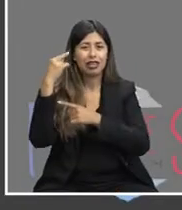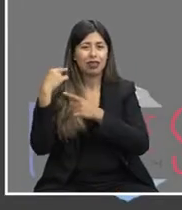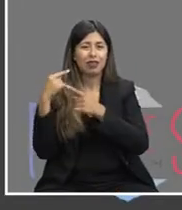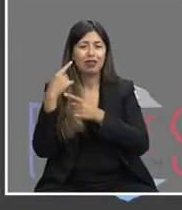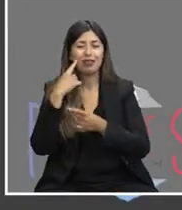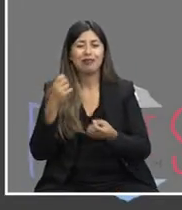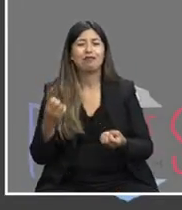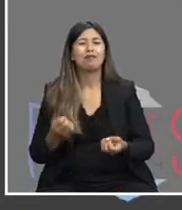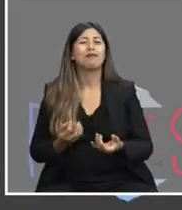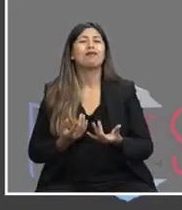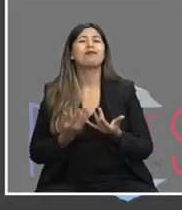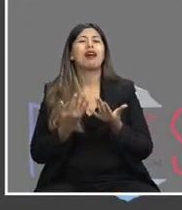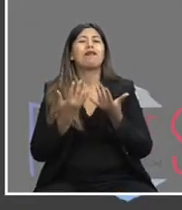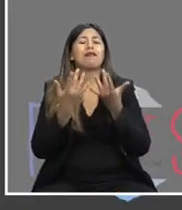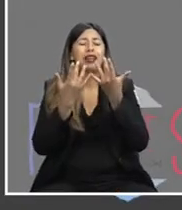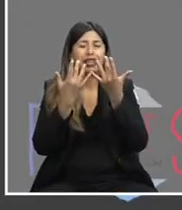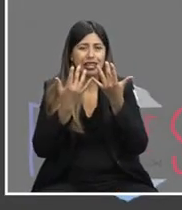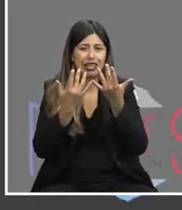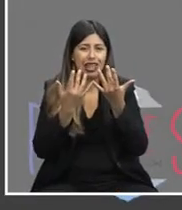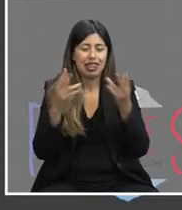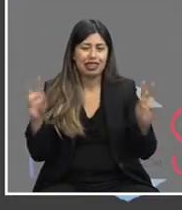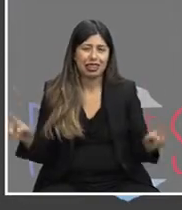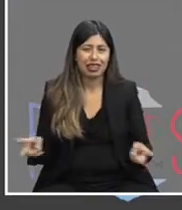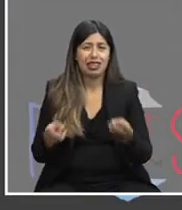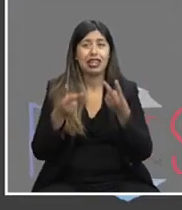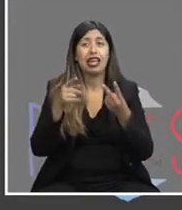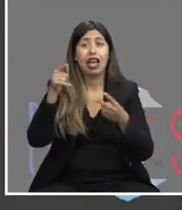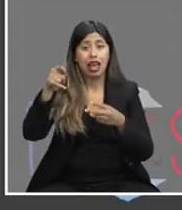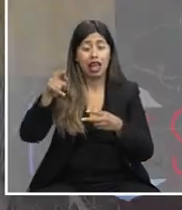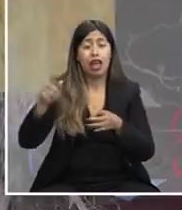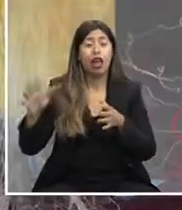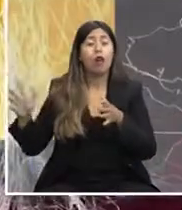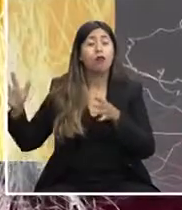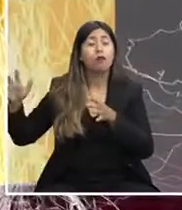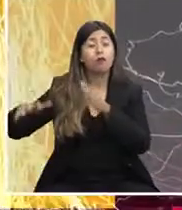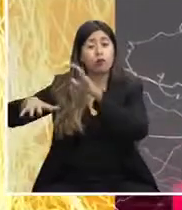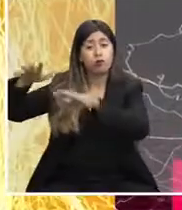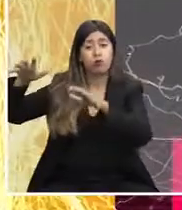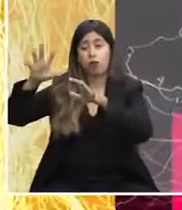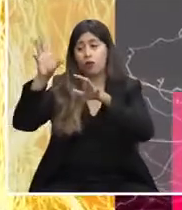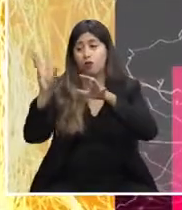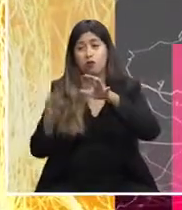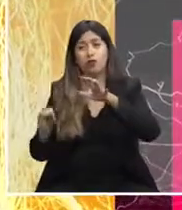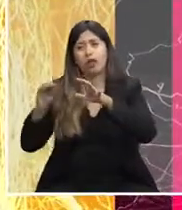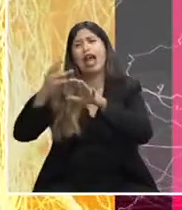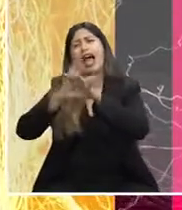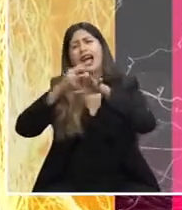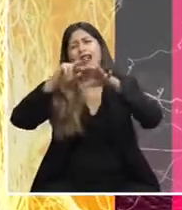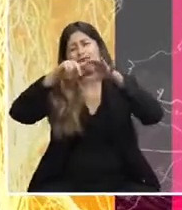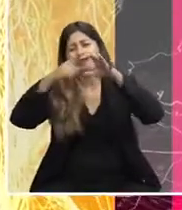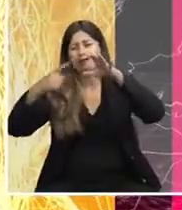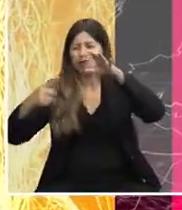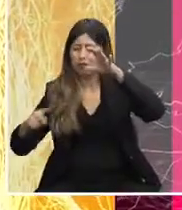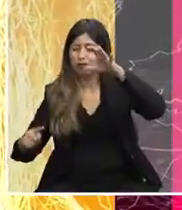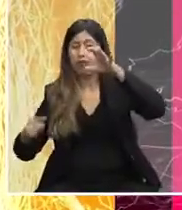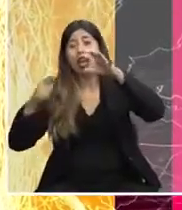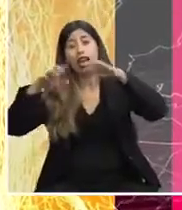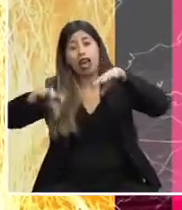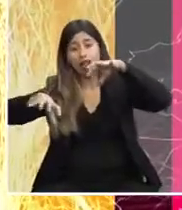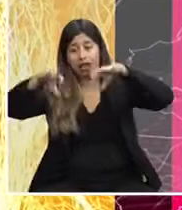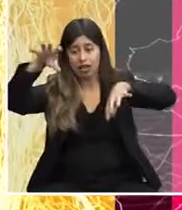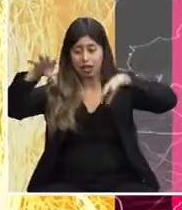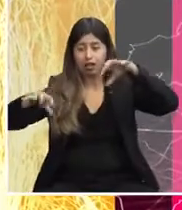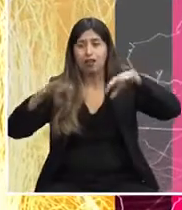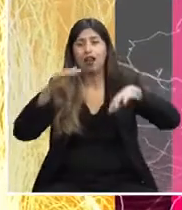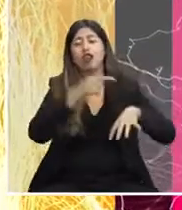network of fjords. The glaciers sit on this very hard rock called the Patagonian batholith, which is old magmatic